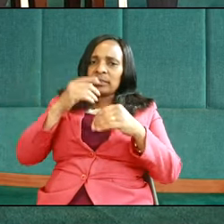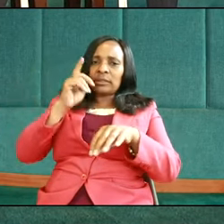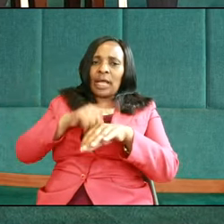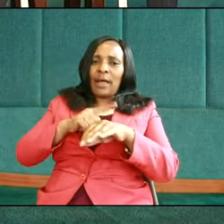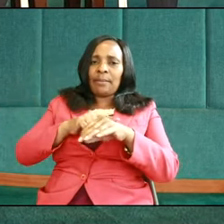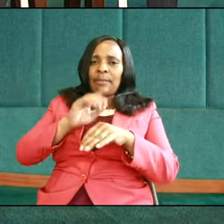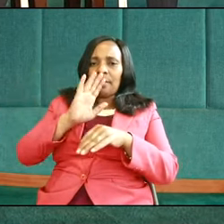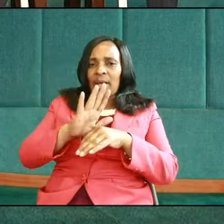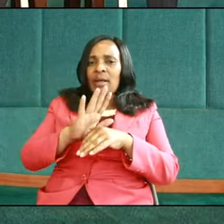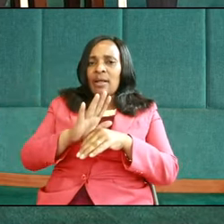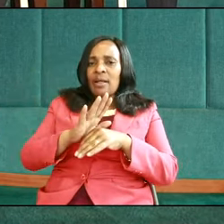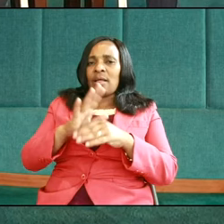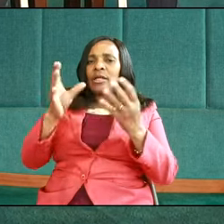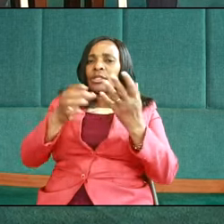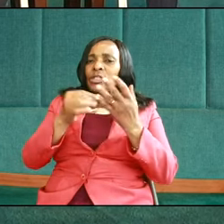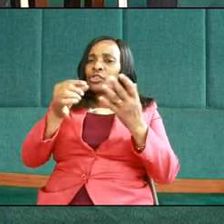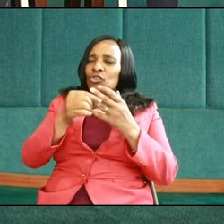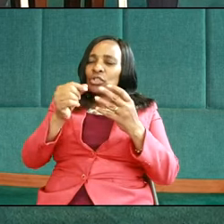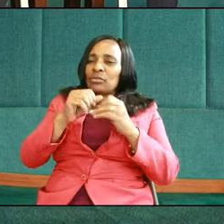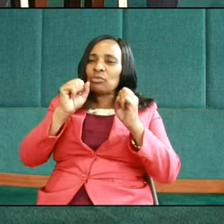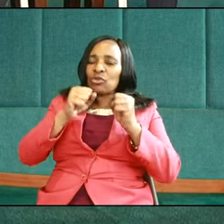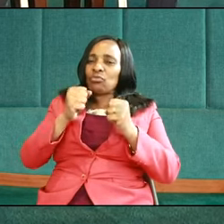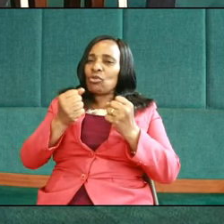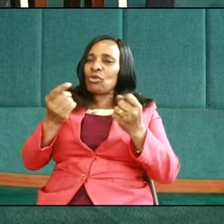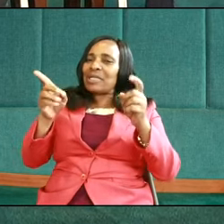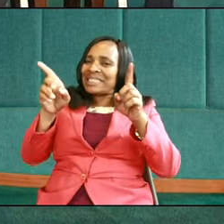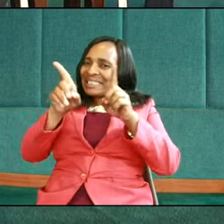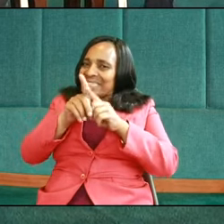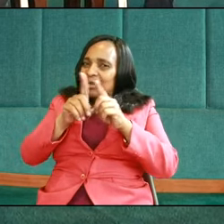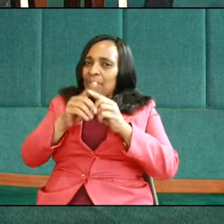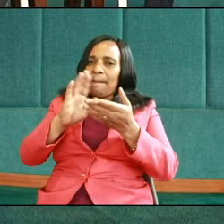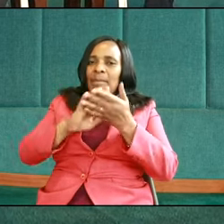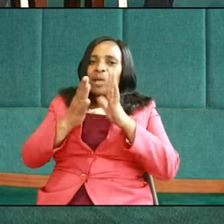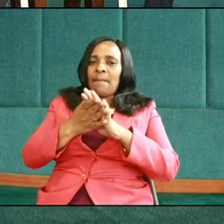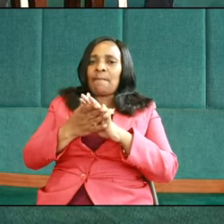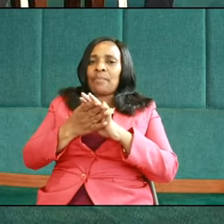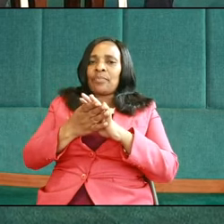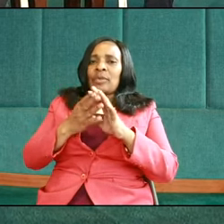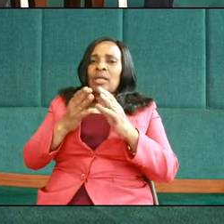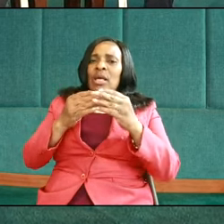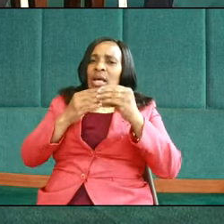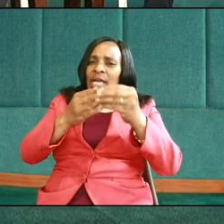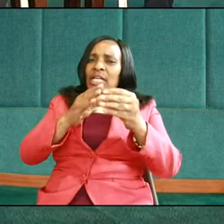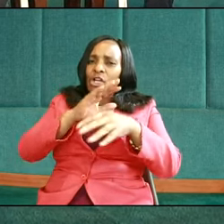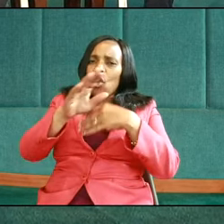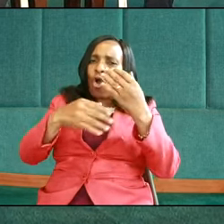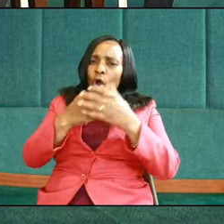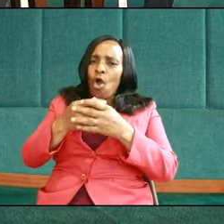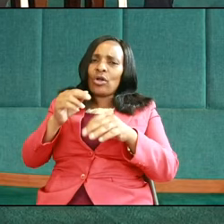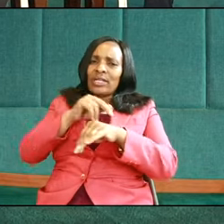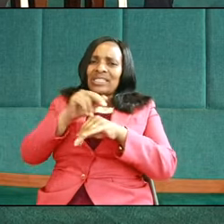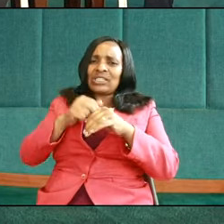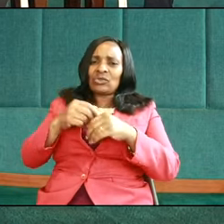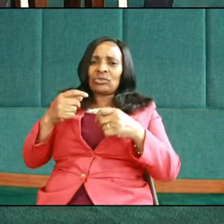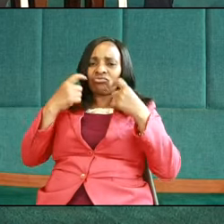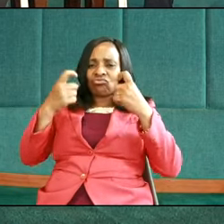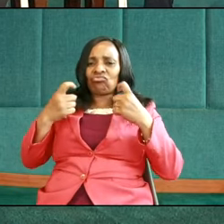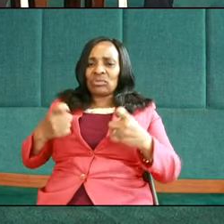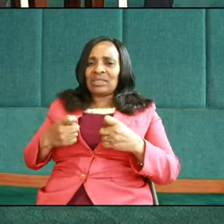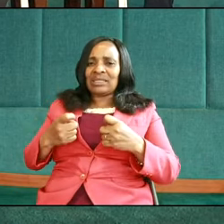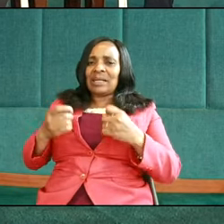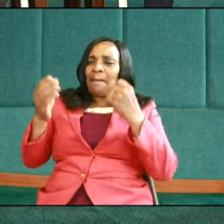his choice was definitely to resort to sin, and as a result, he guided a whole nation into sin on the bad side of